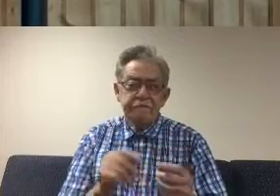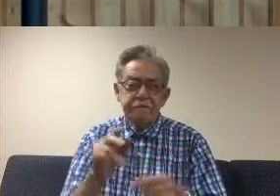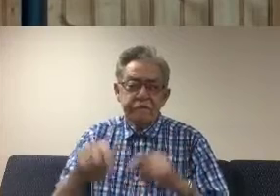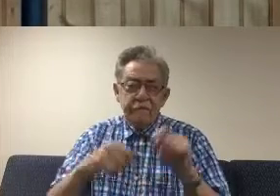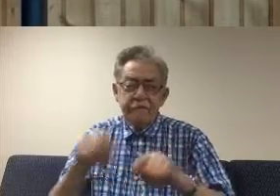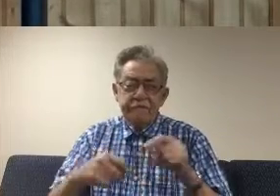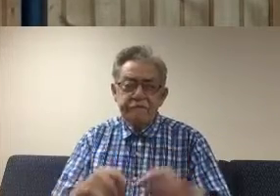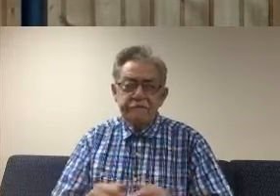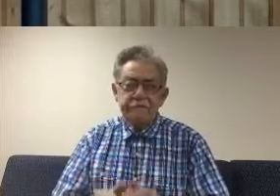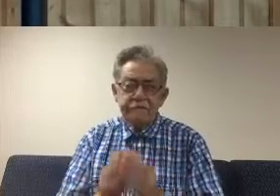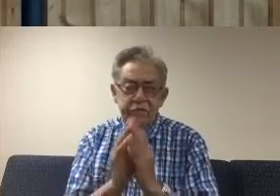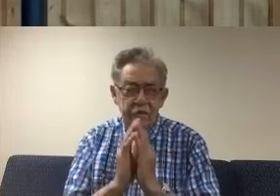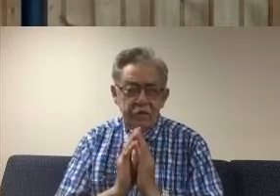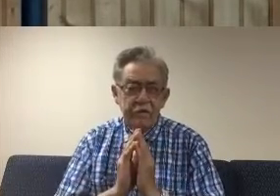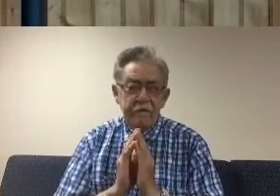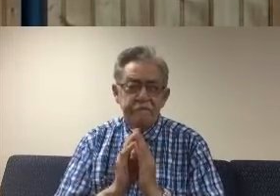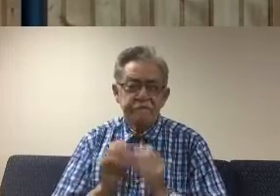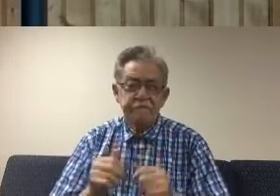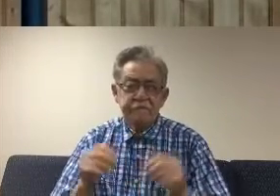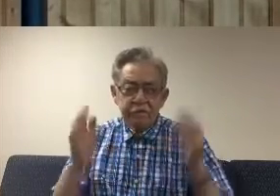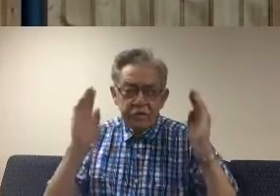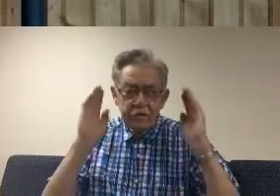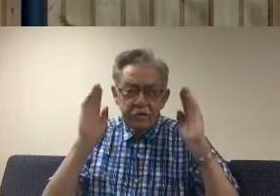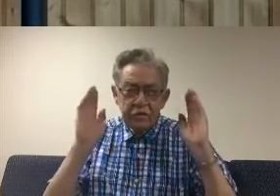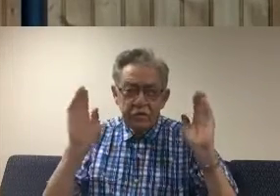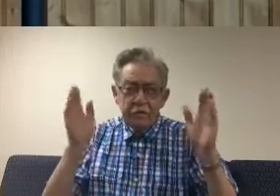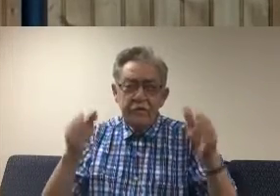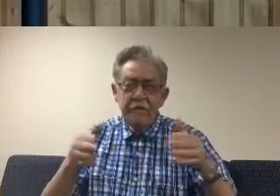pray that your boldness will increase.